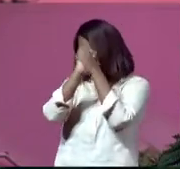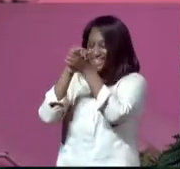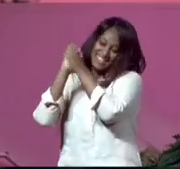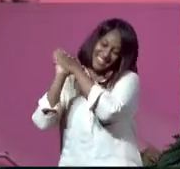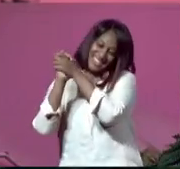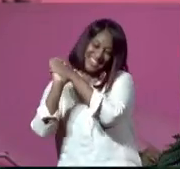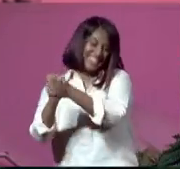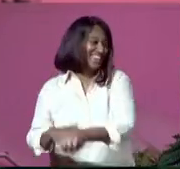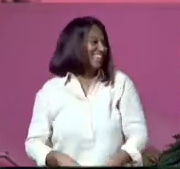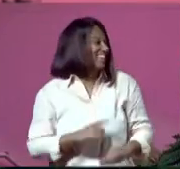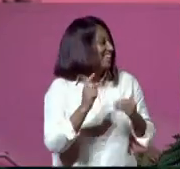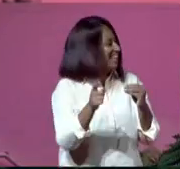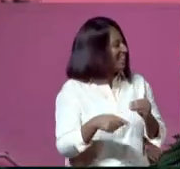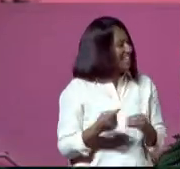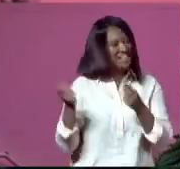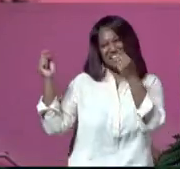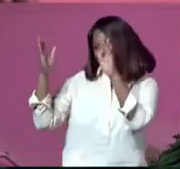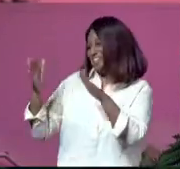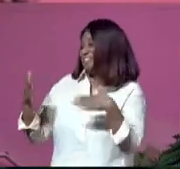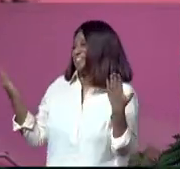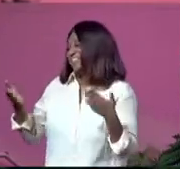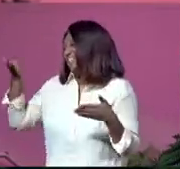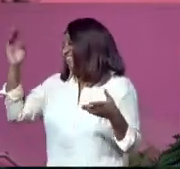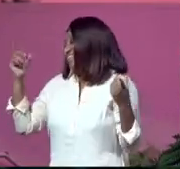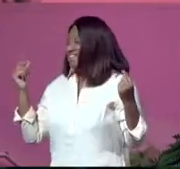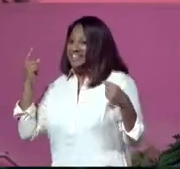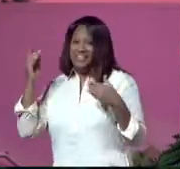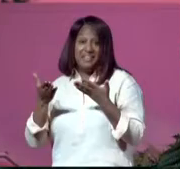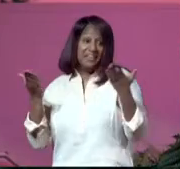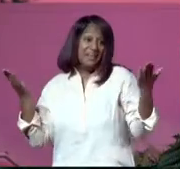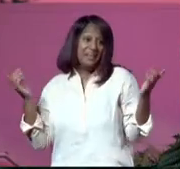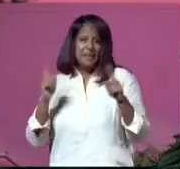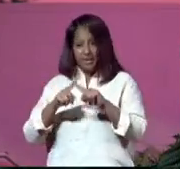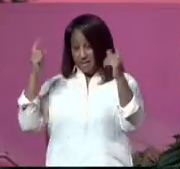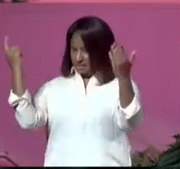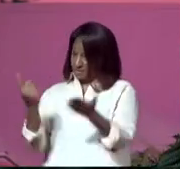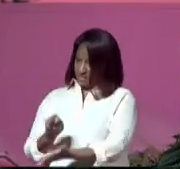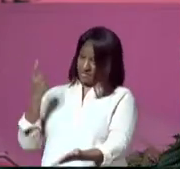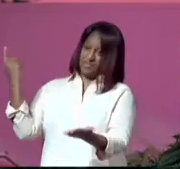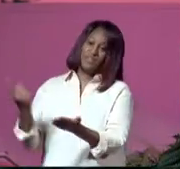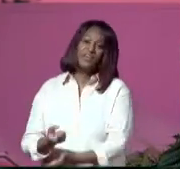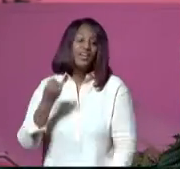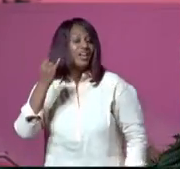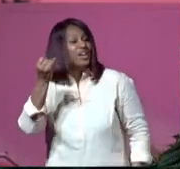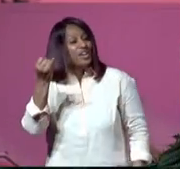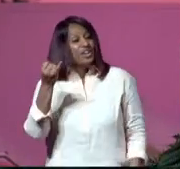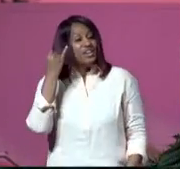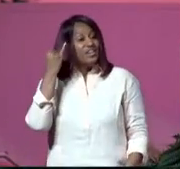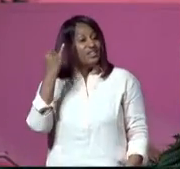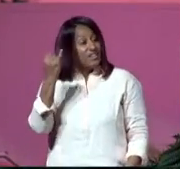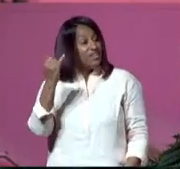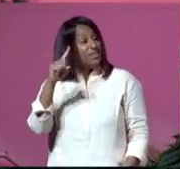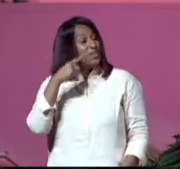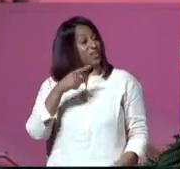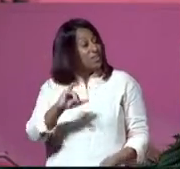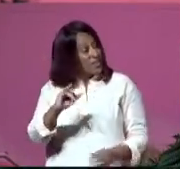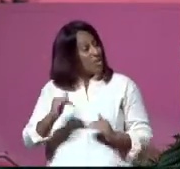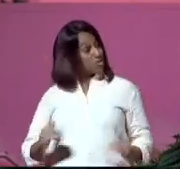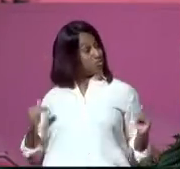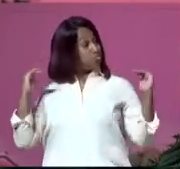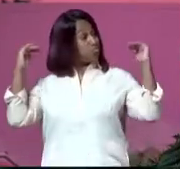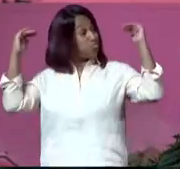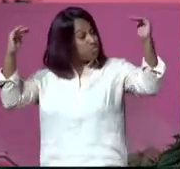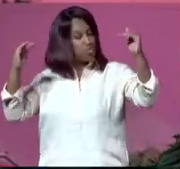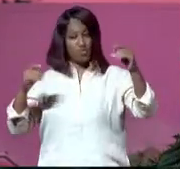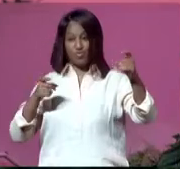your neighbor about your haters and what God's going to do for you. But every now and then, if you really going to grow, you got to be